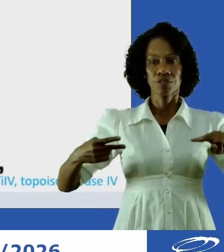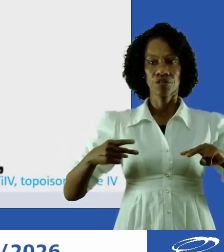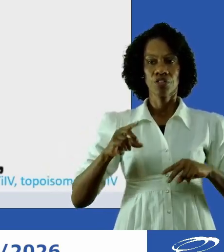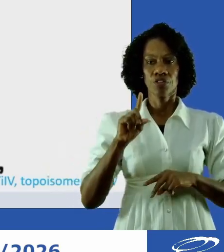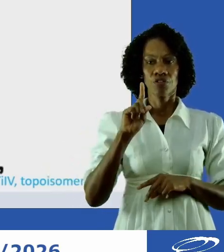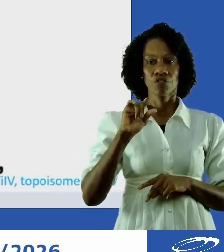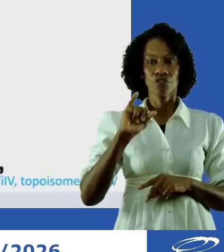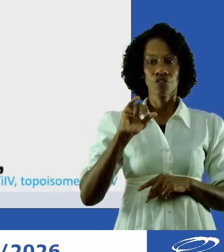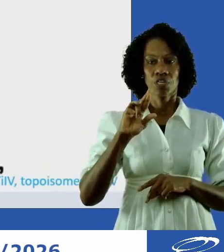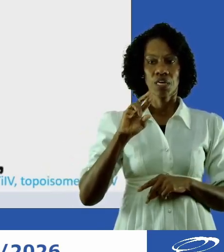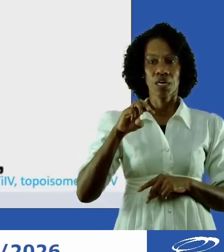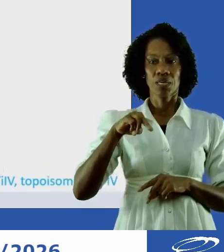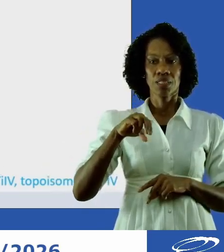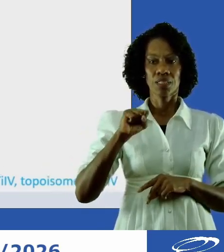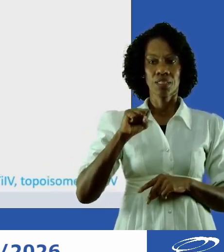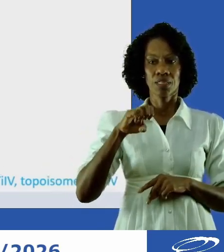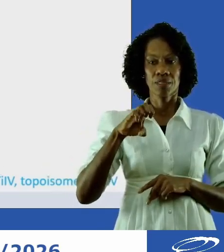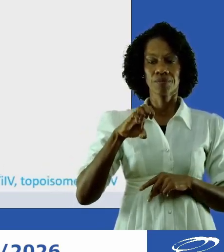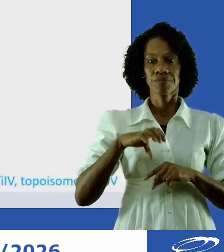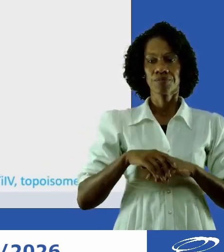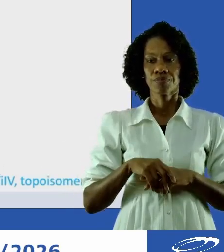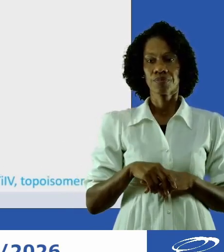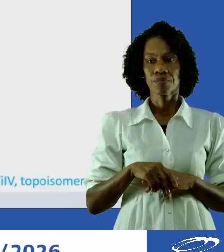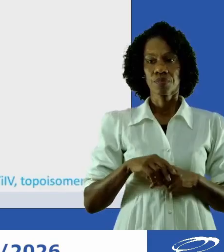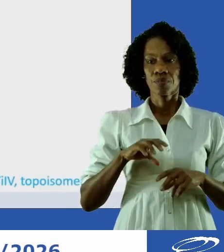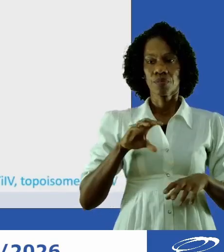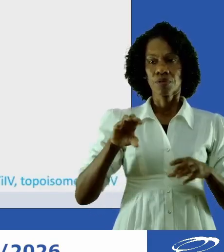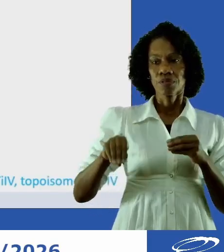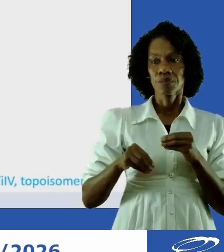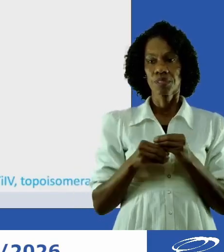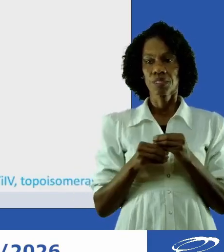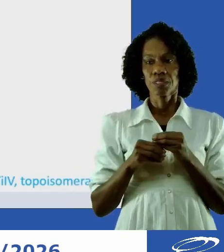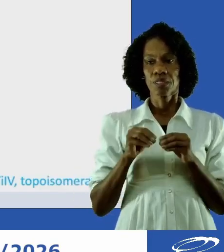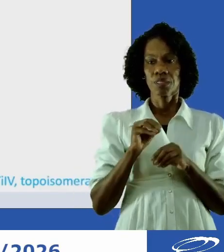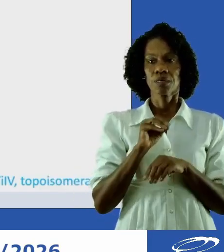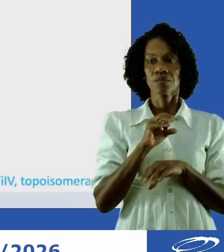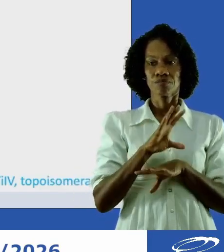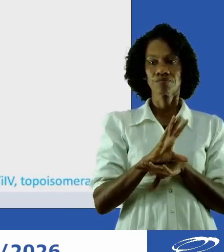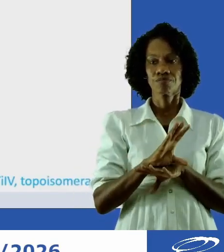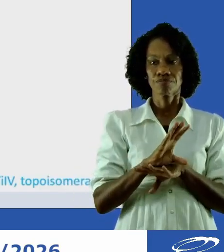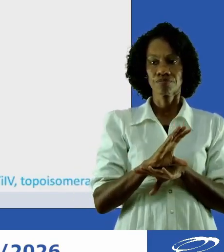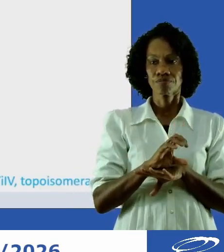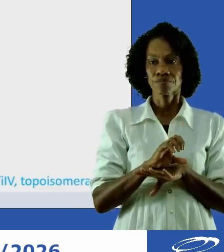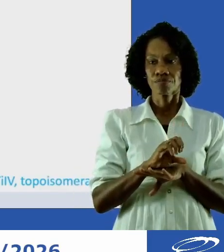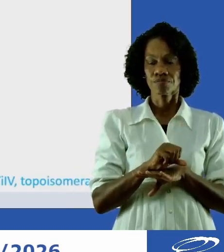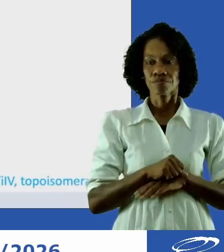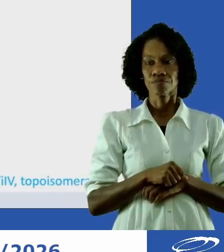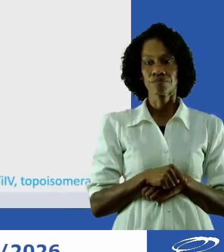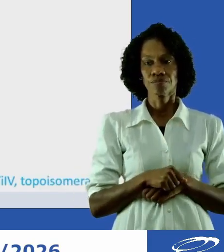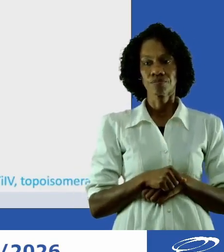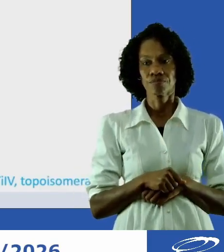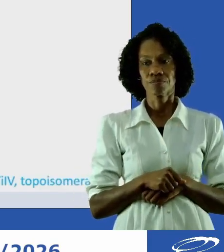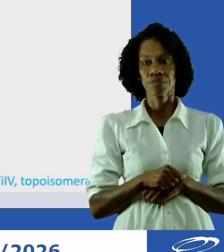mechanism of action is, of course, crossing the membrane in the gram-positives and inhibiting the topoisomerase 4. This is